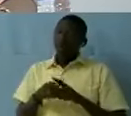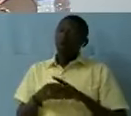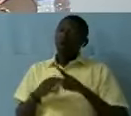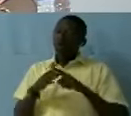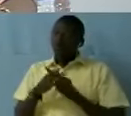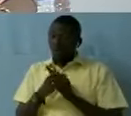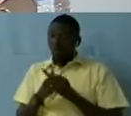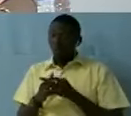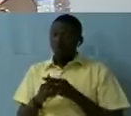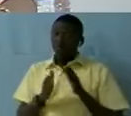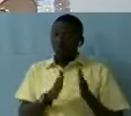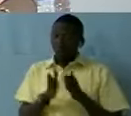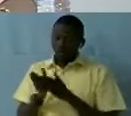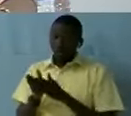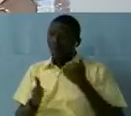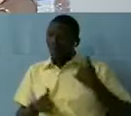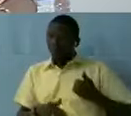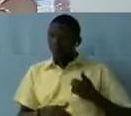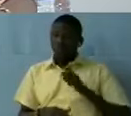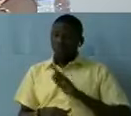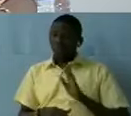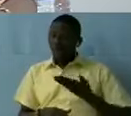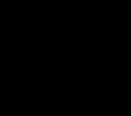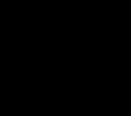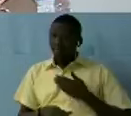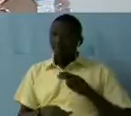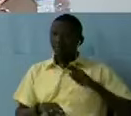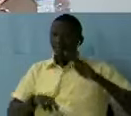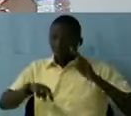even if this is someone who has not got the HIV,